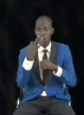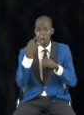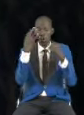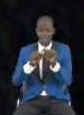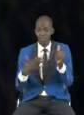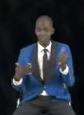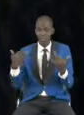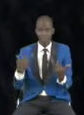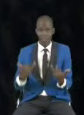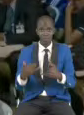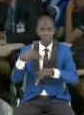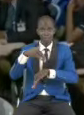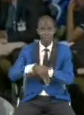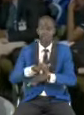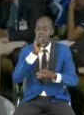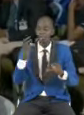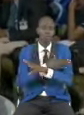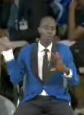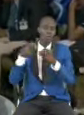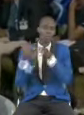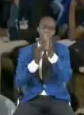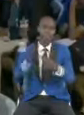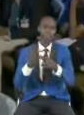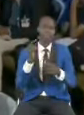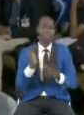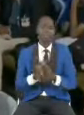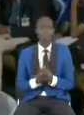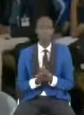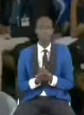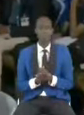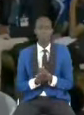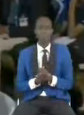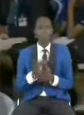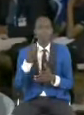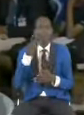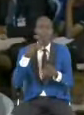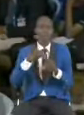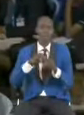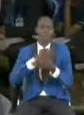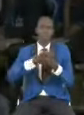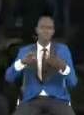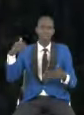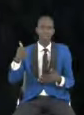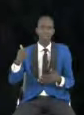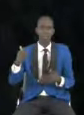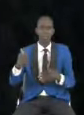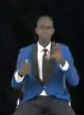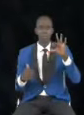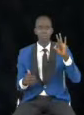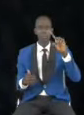in Jesus' name. Look at verse 10. It says, there shall no